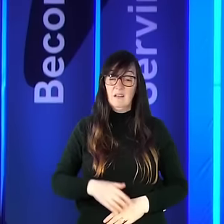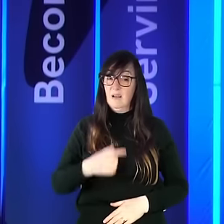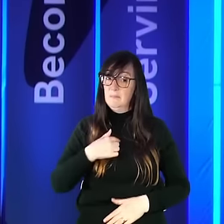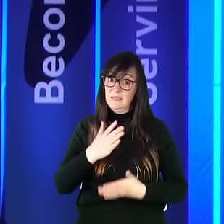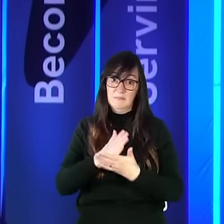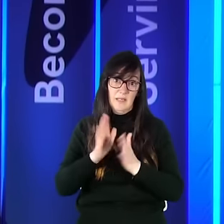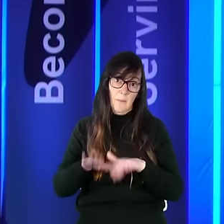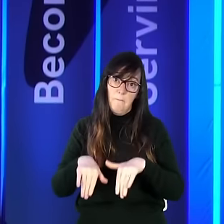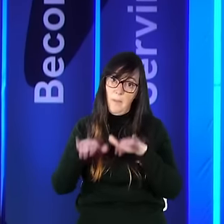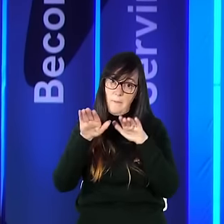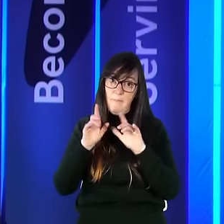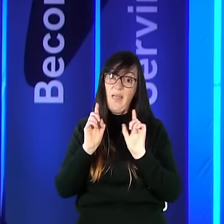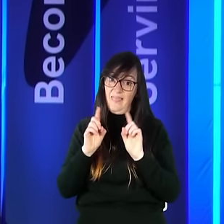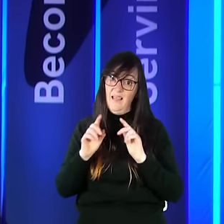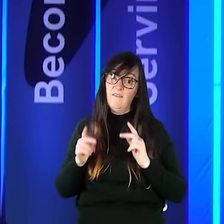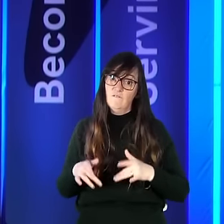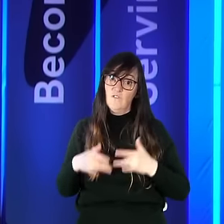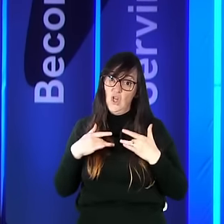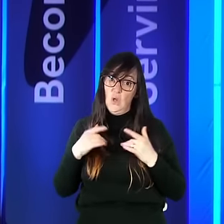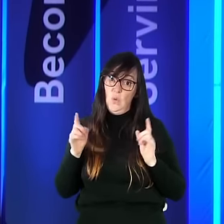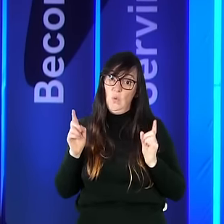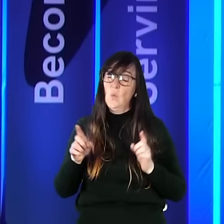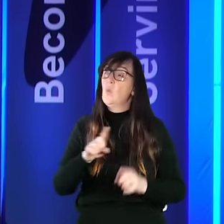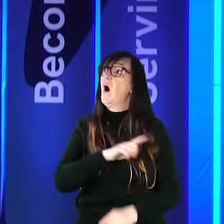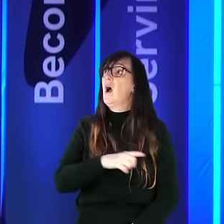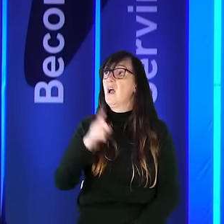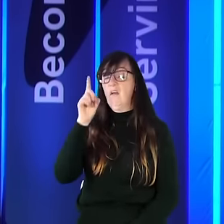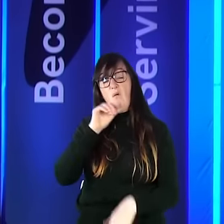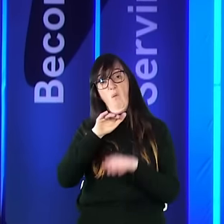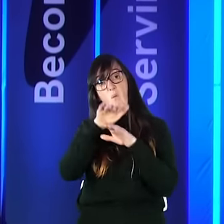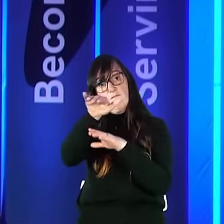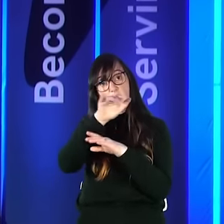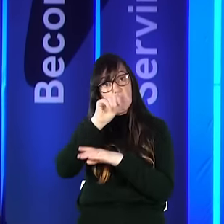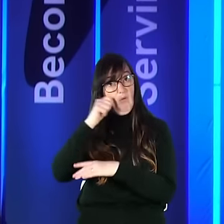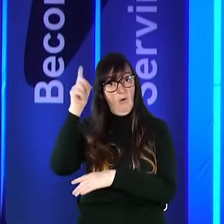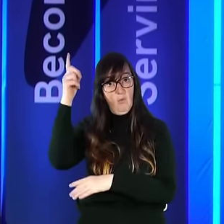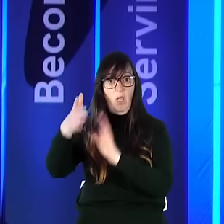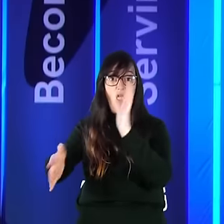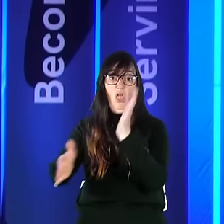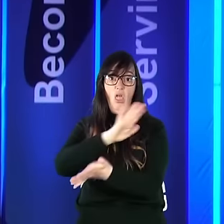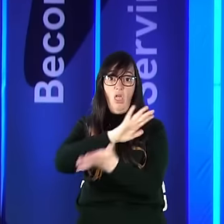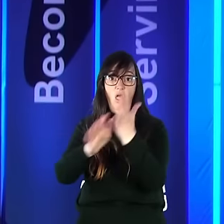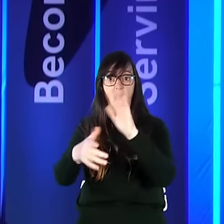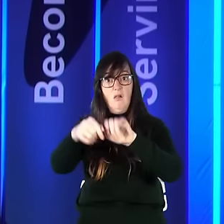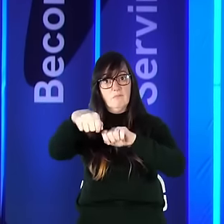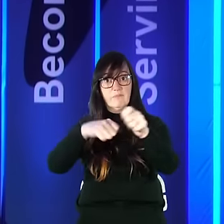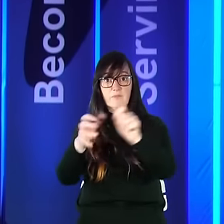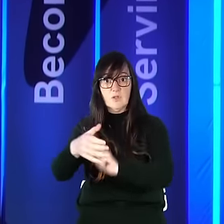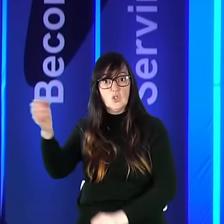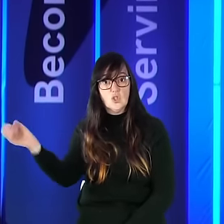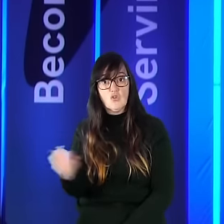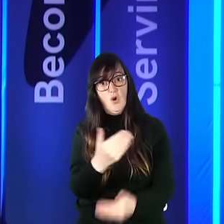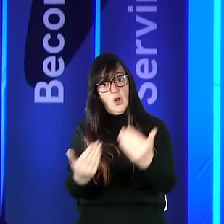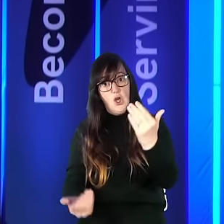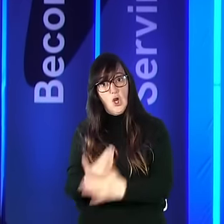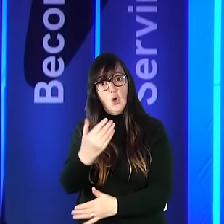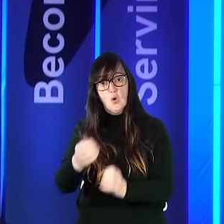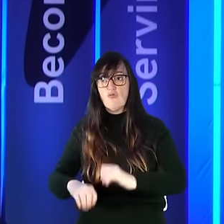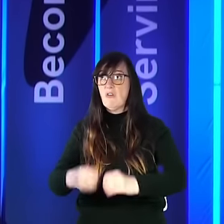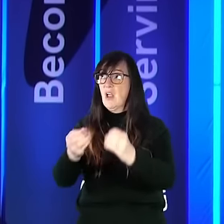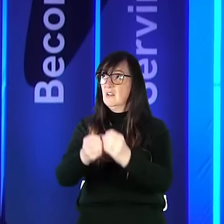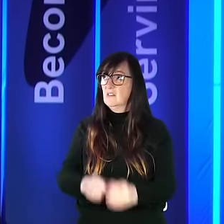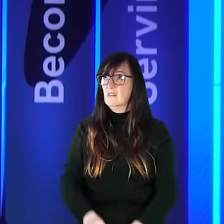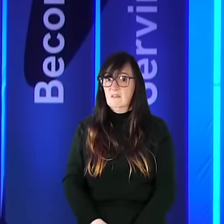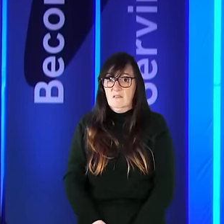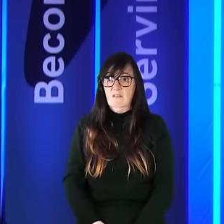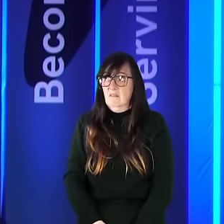with. After all, God is going to destroy this planet one day and he's going to usher in a new creation. Why bother looking